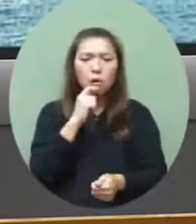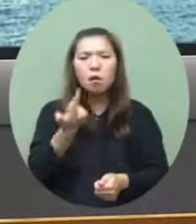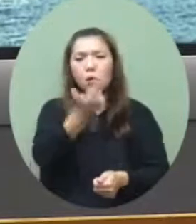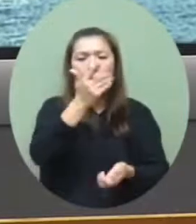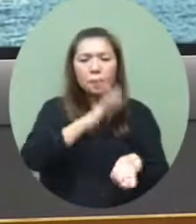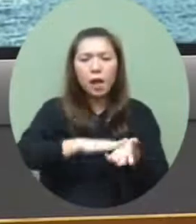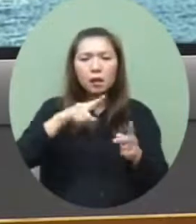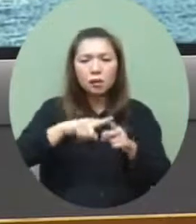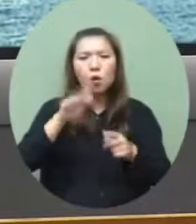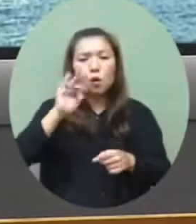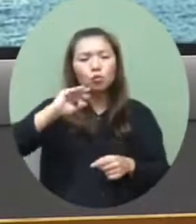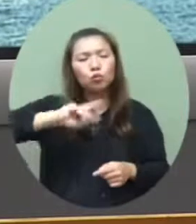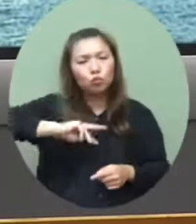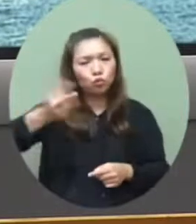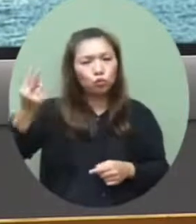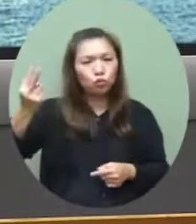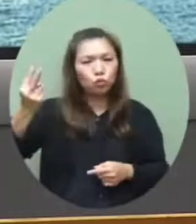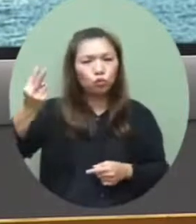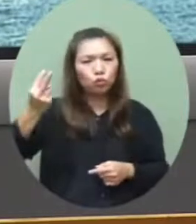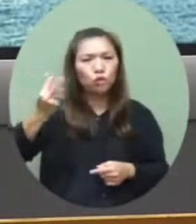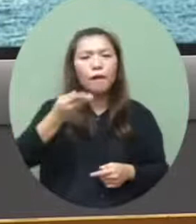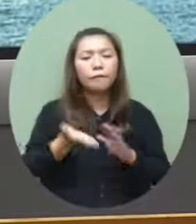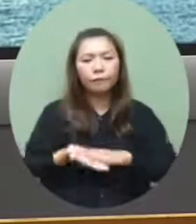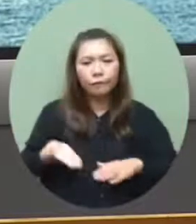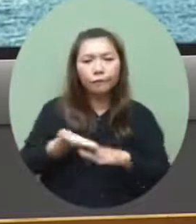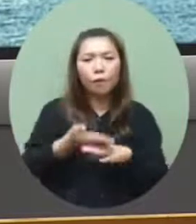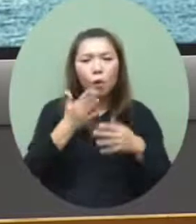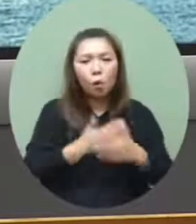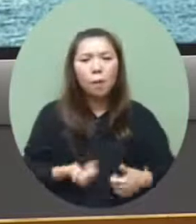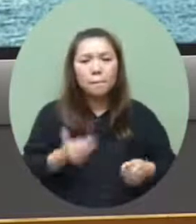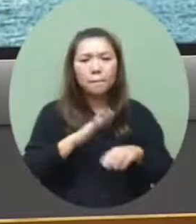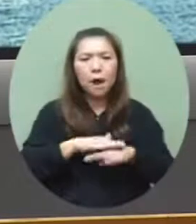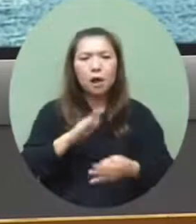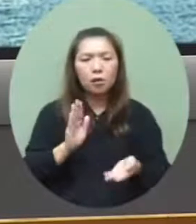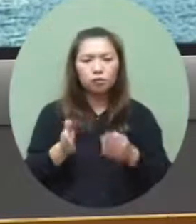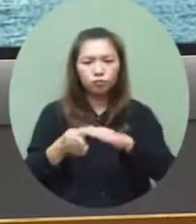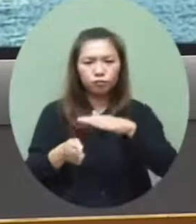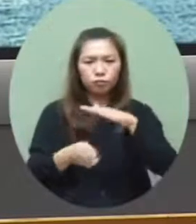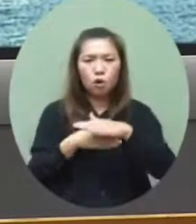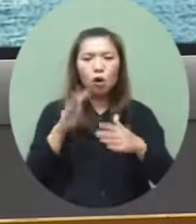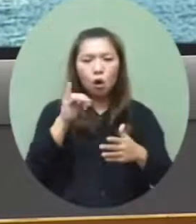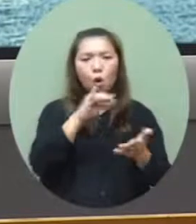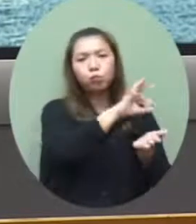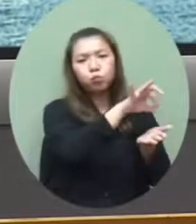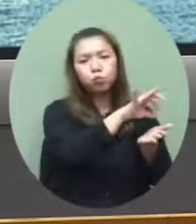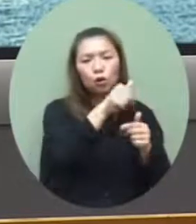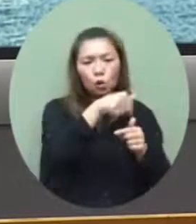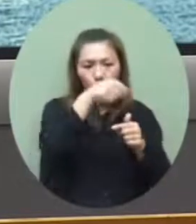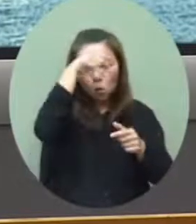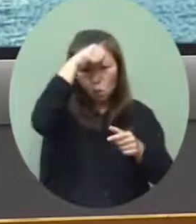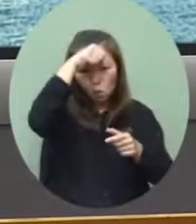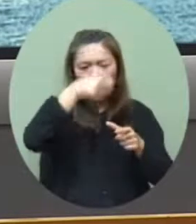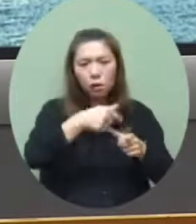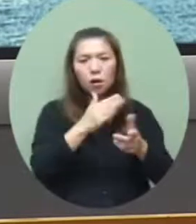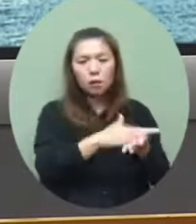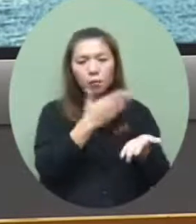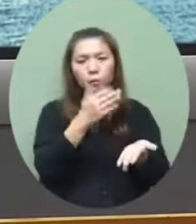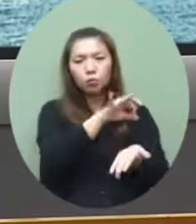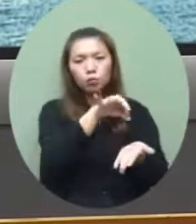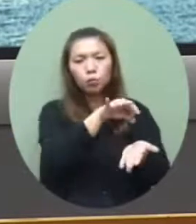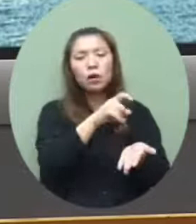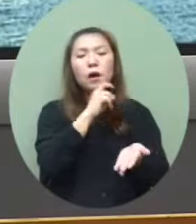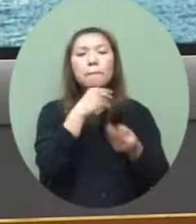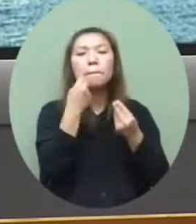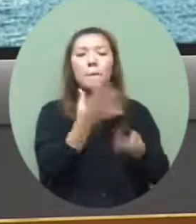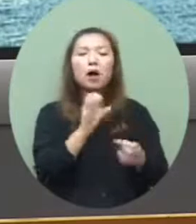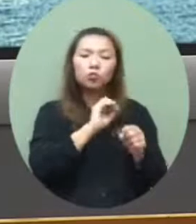acute hospital for both COVID and non-COVID patients. So I hope hospital authority can work